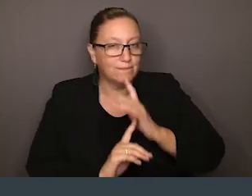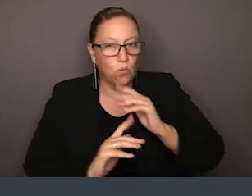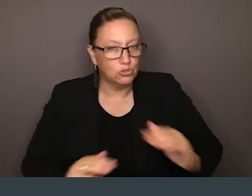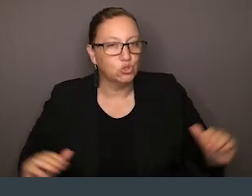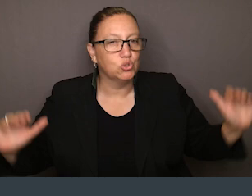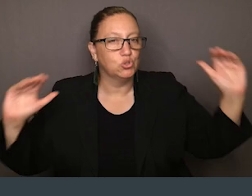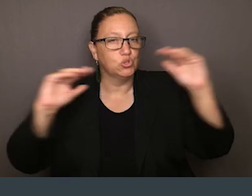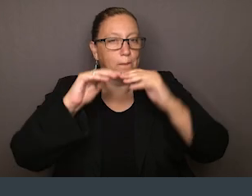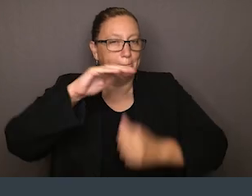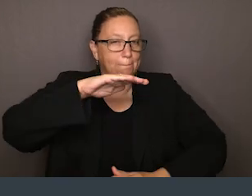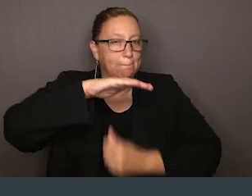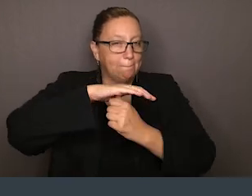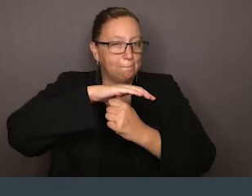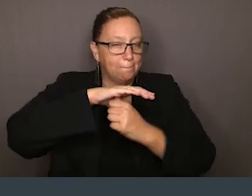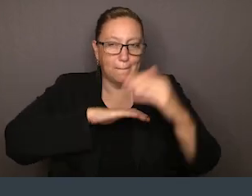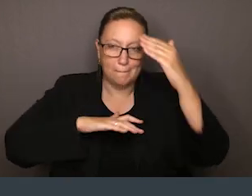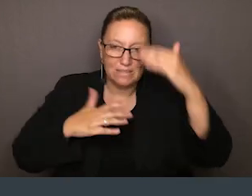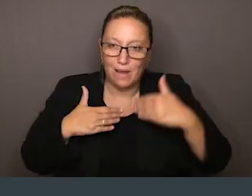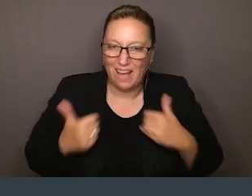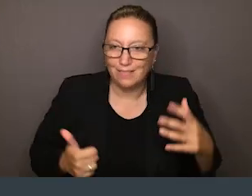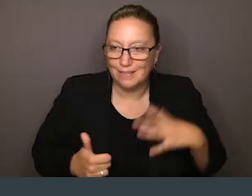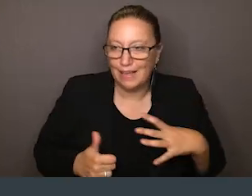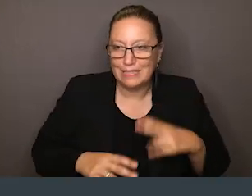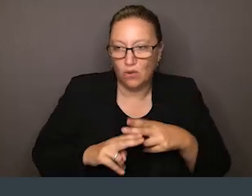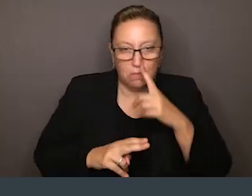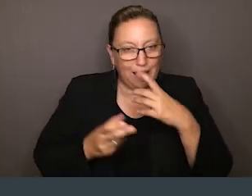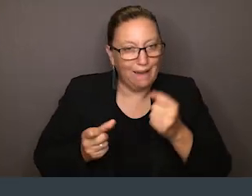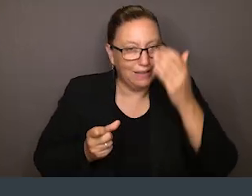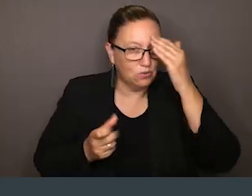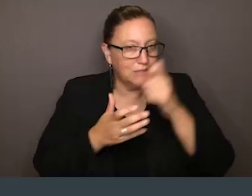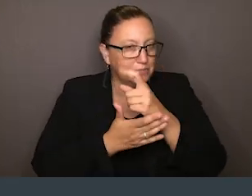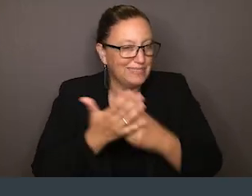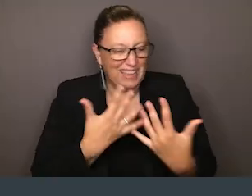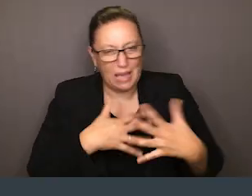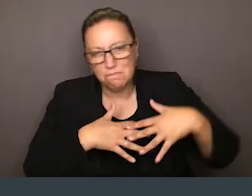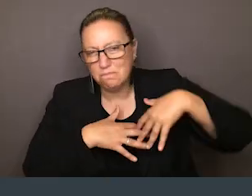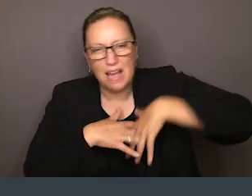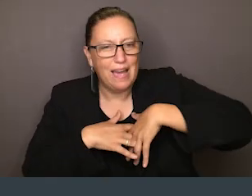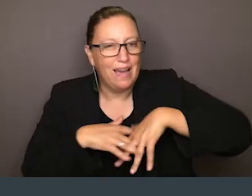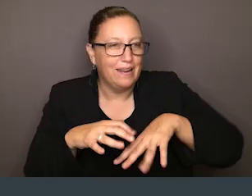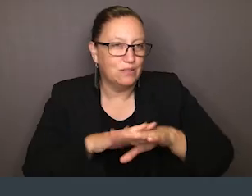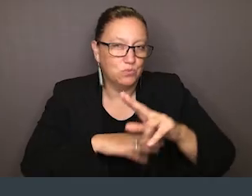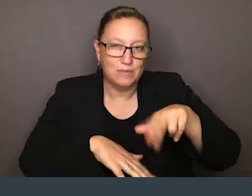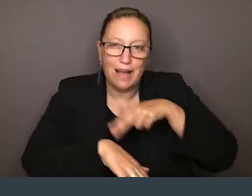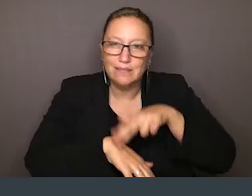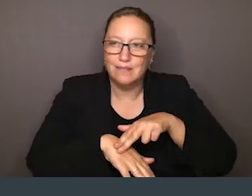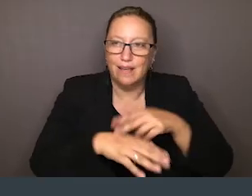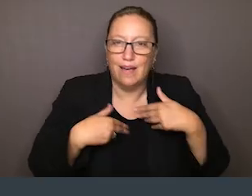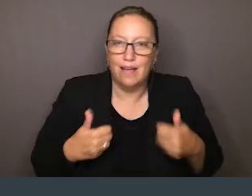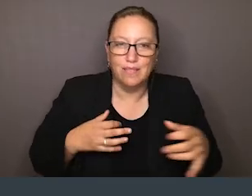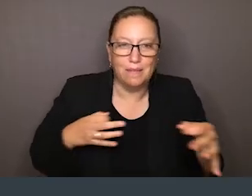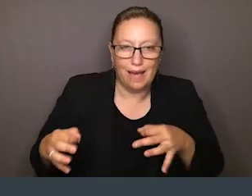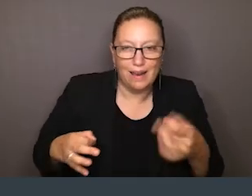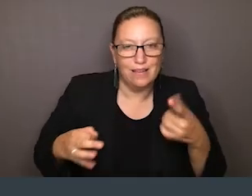top level, we think, how do we embed the mental health needs of people with intellectual disability into national health planning and service design?